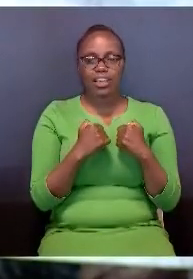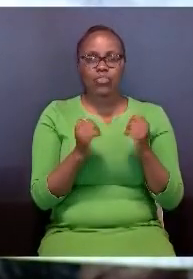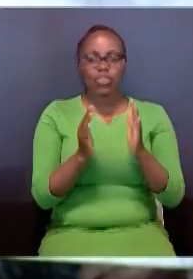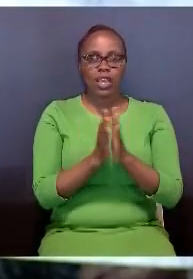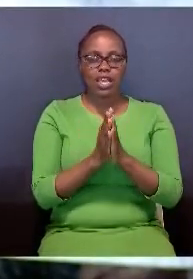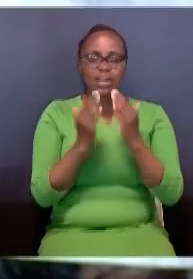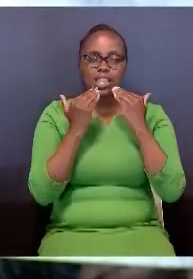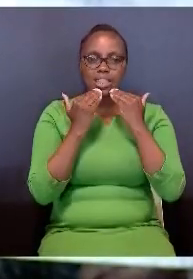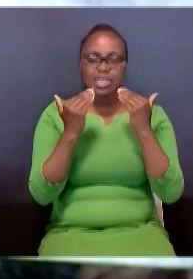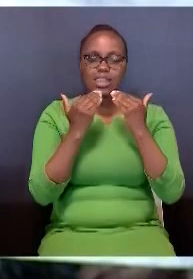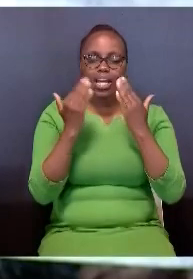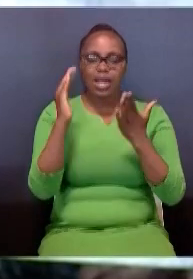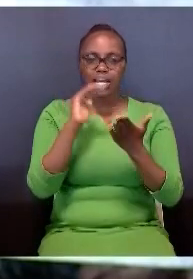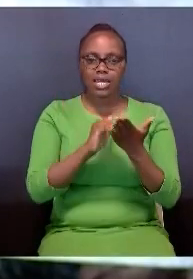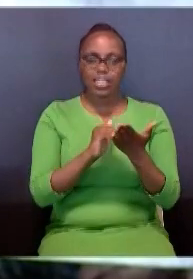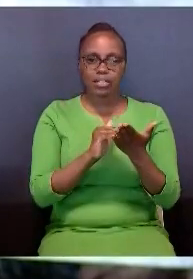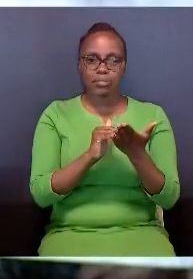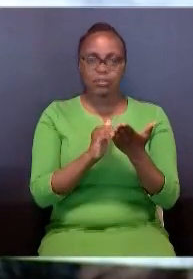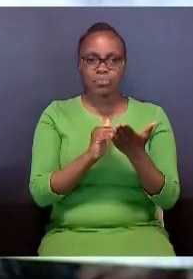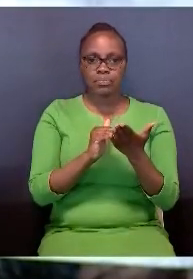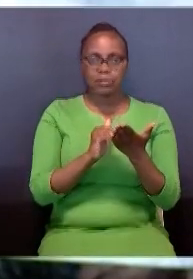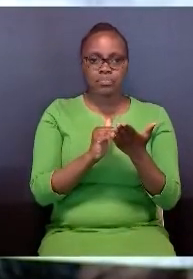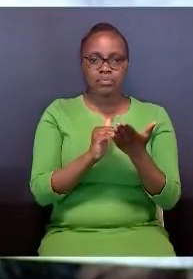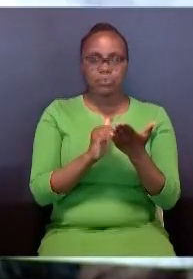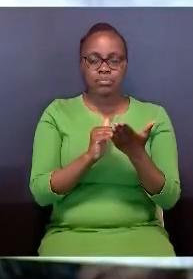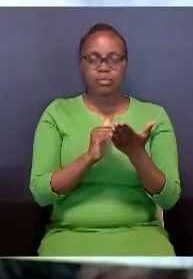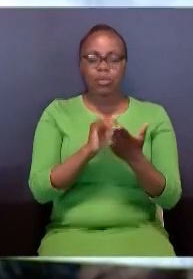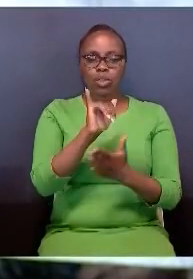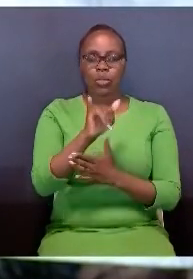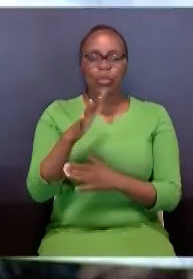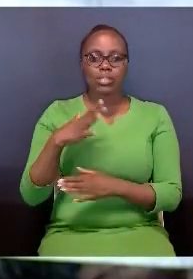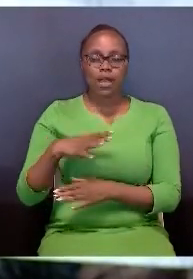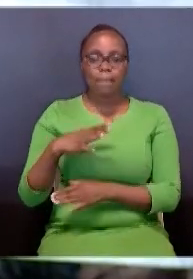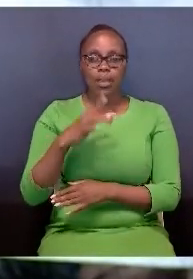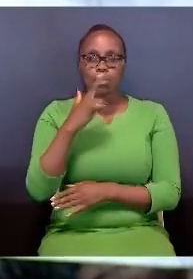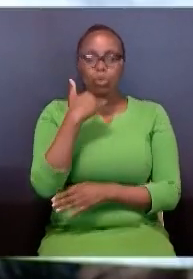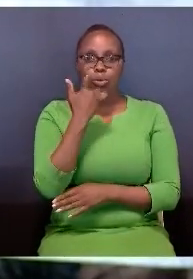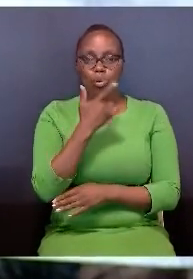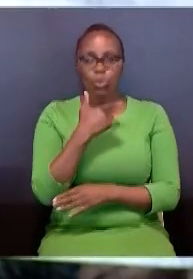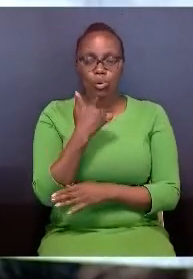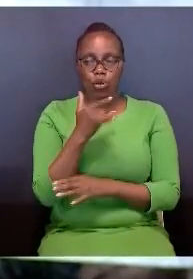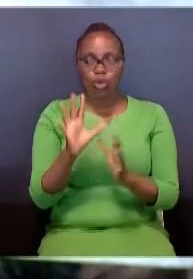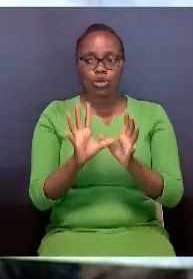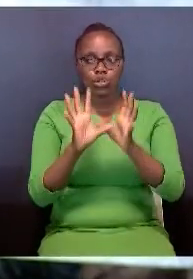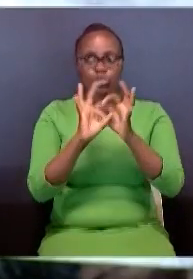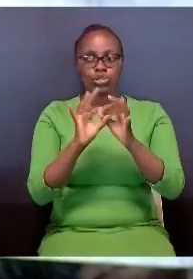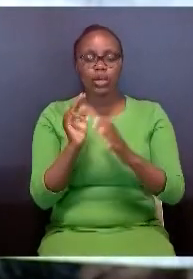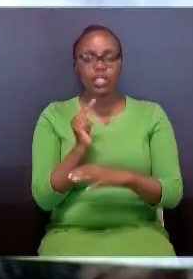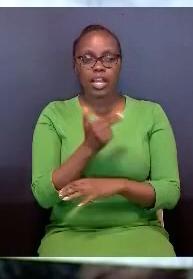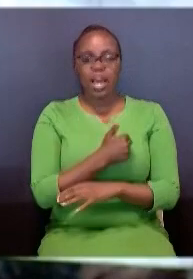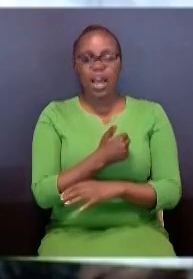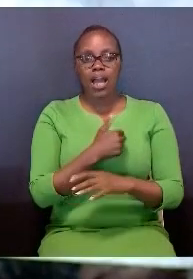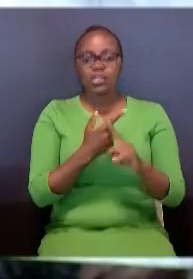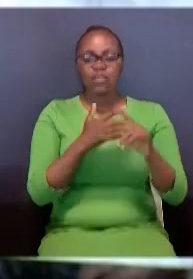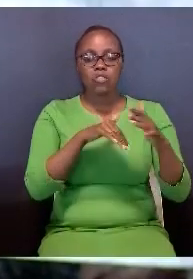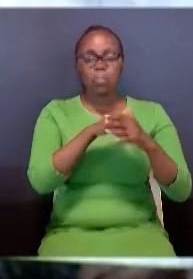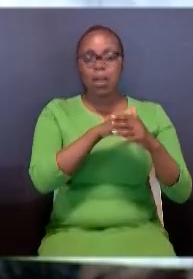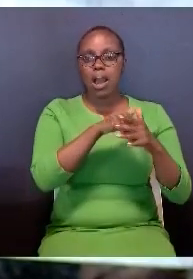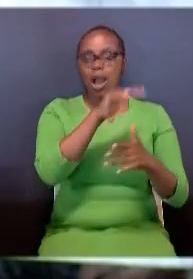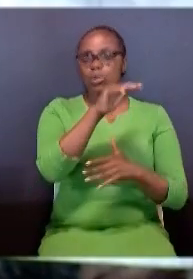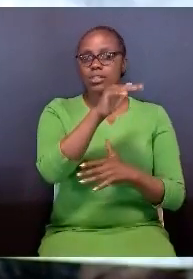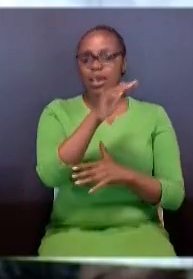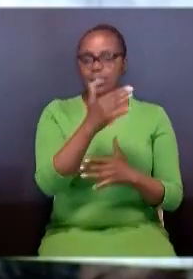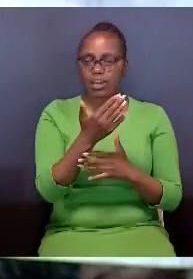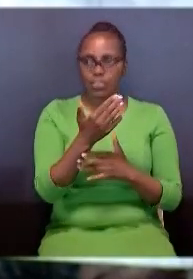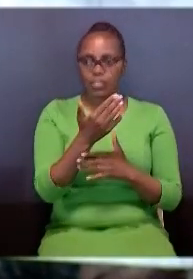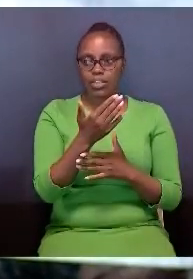And thank again those people who joined us from outside,